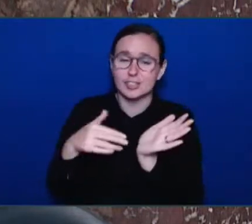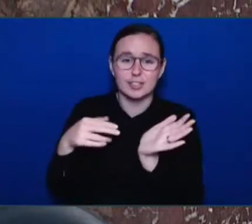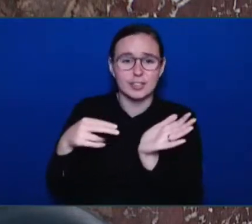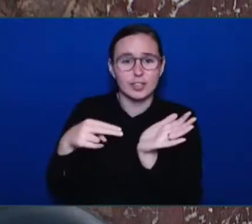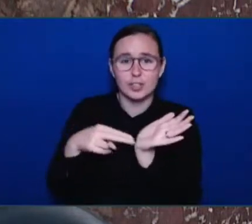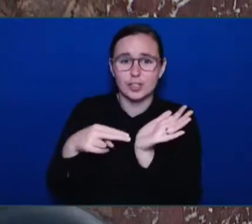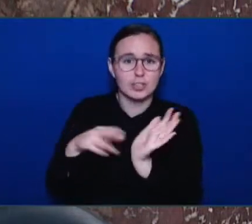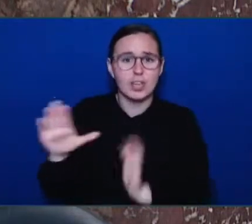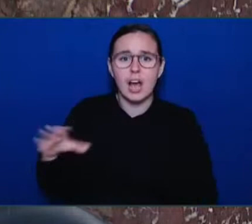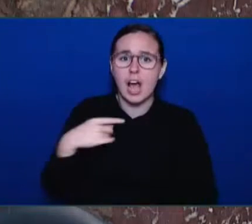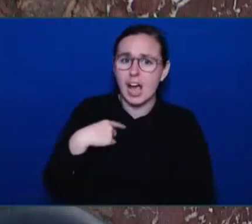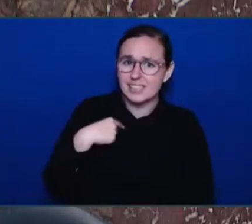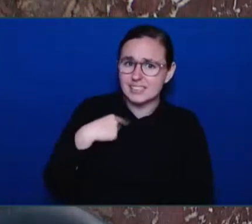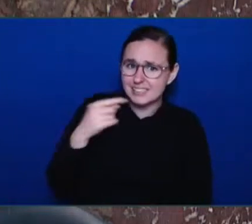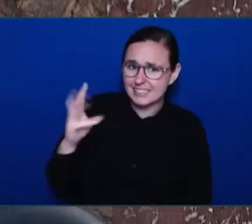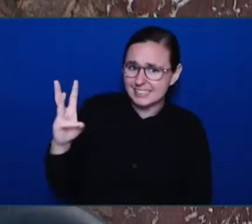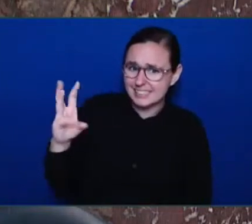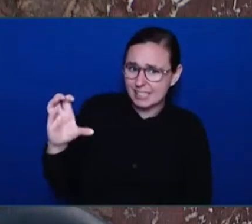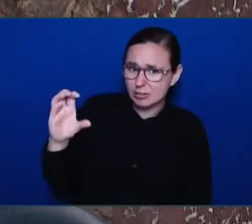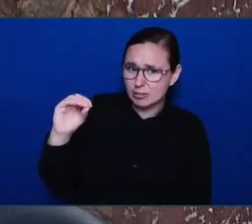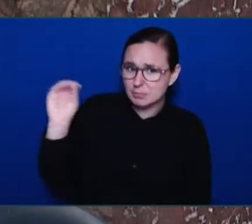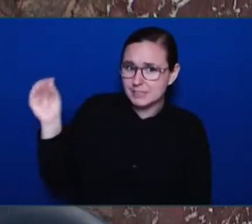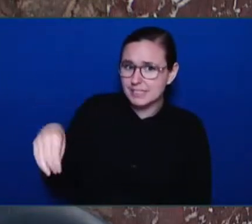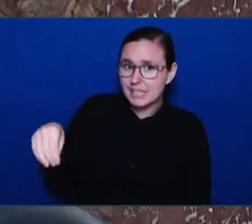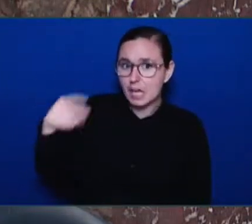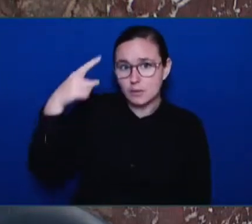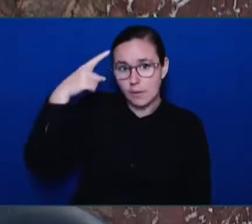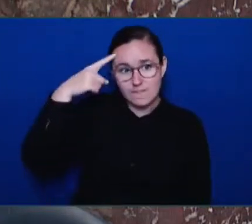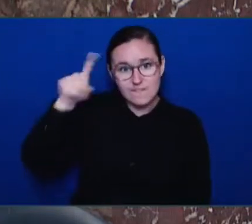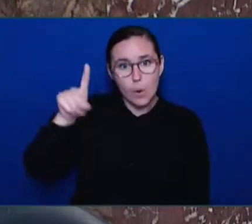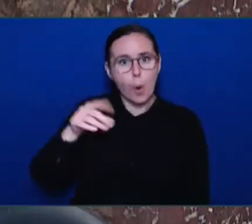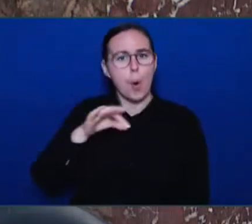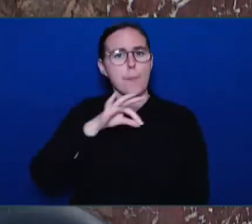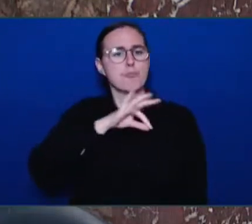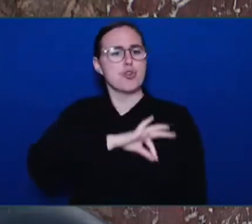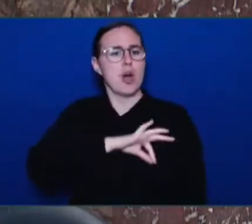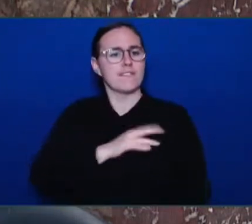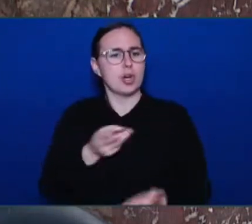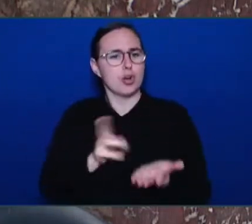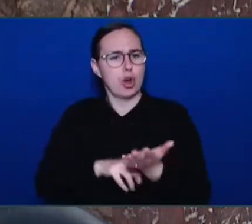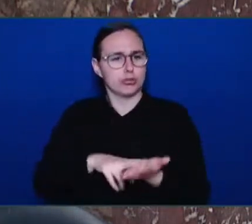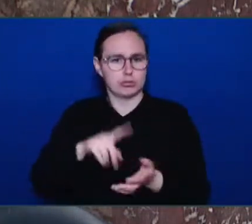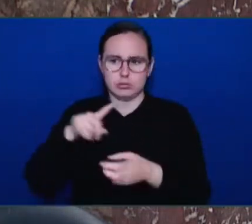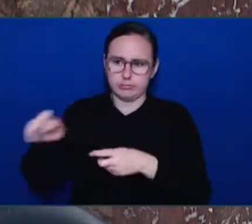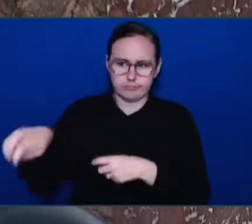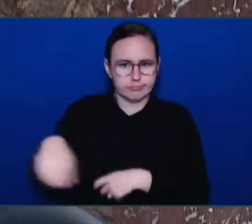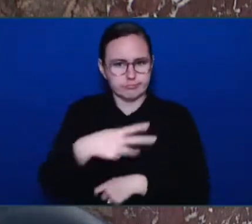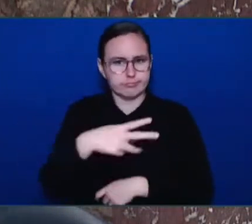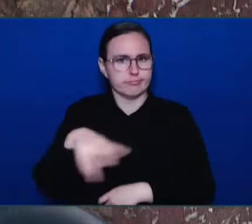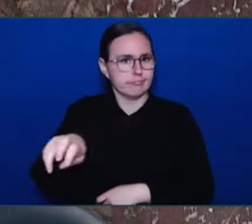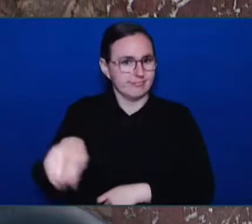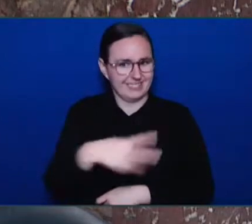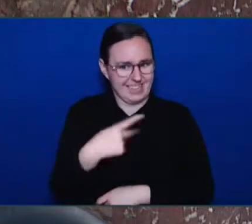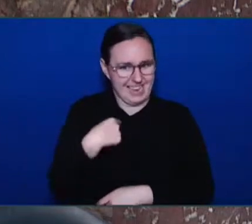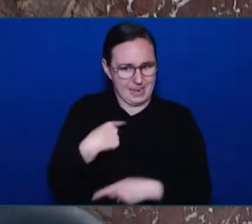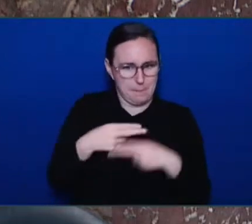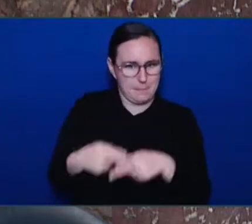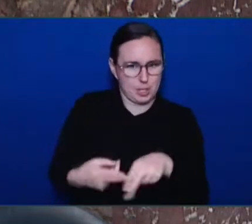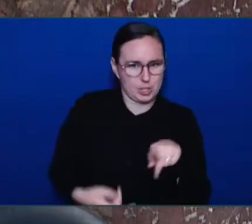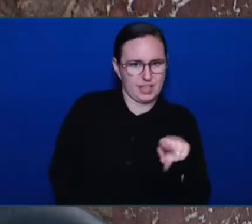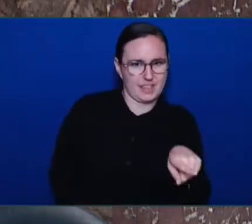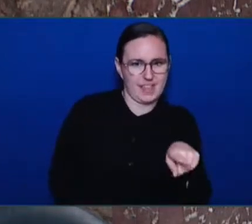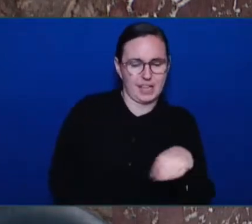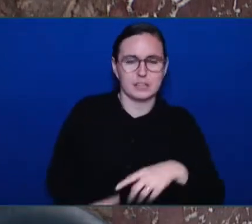contract nurses that this member is also overseeing. Now, the president of the BC Nurses Union, Amin Grewal, says, and I